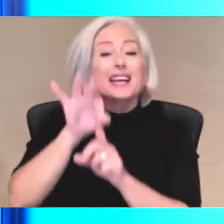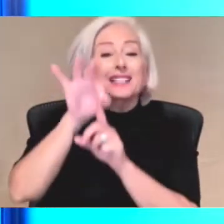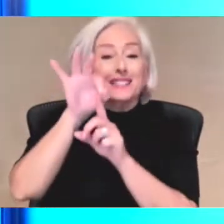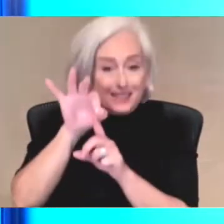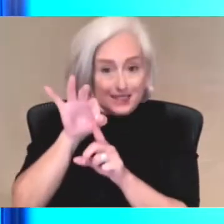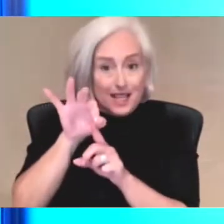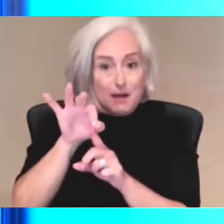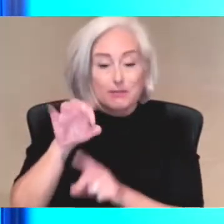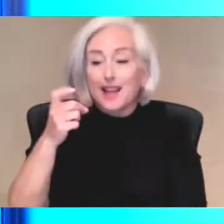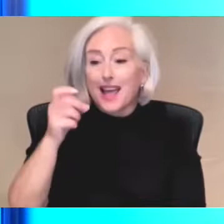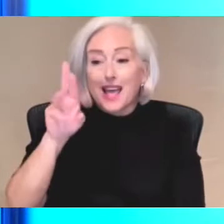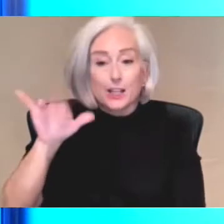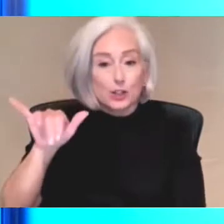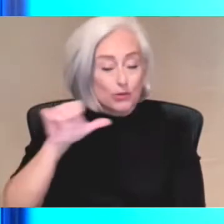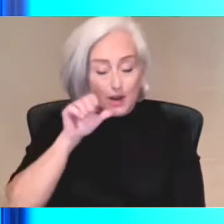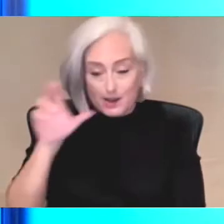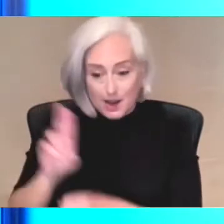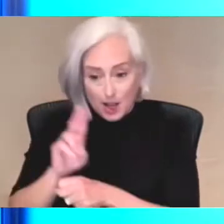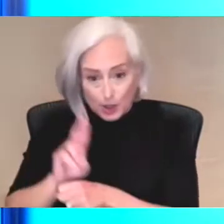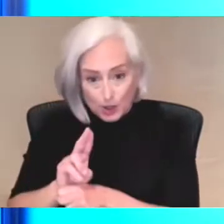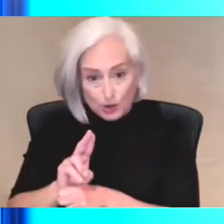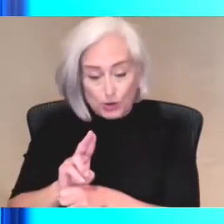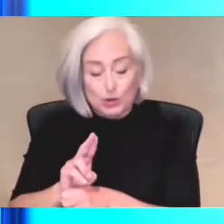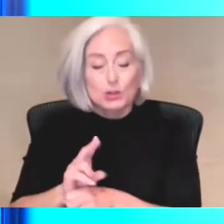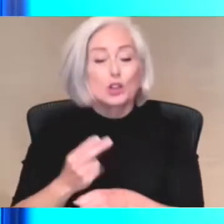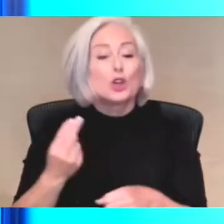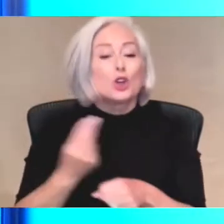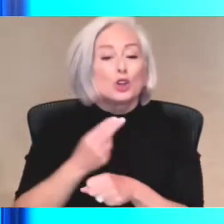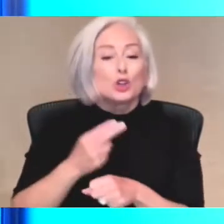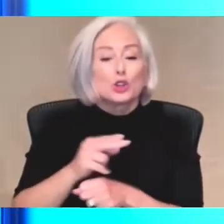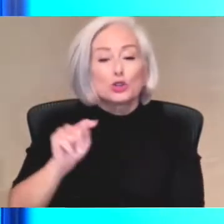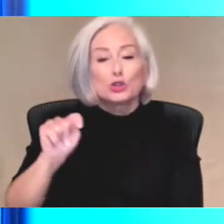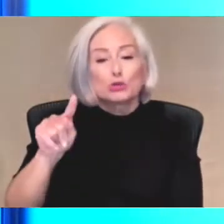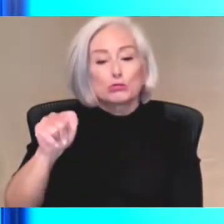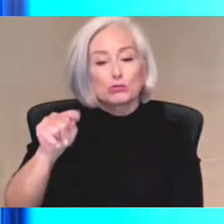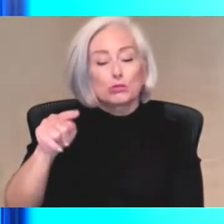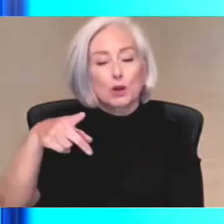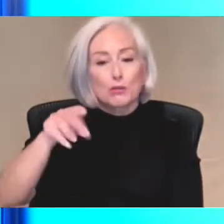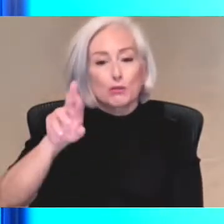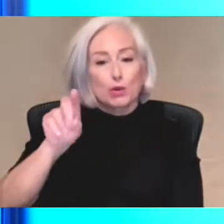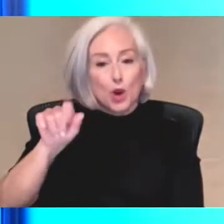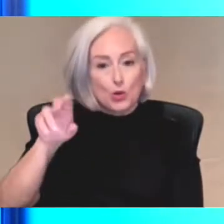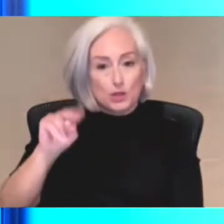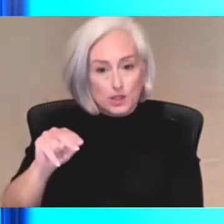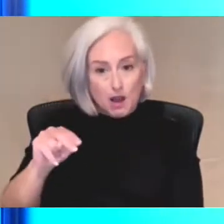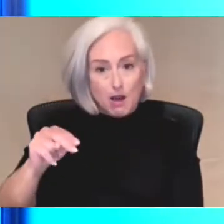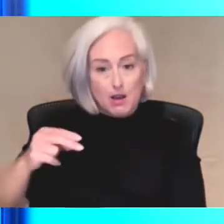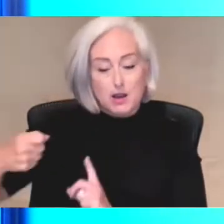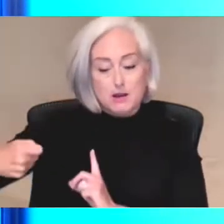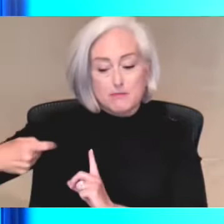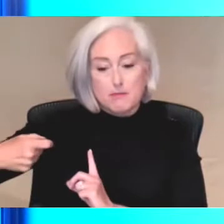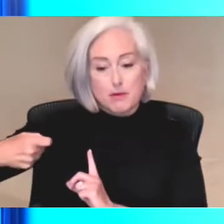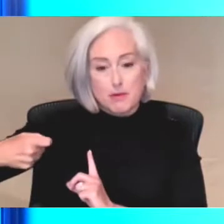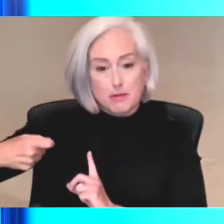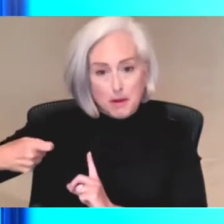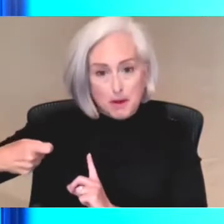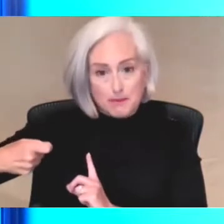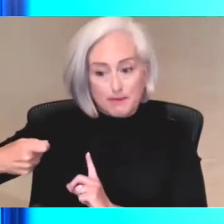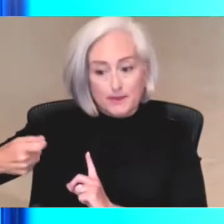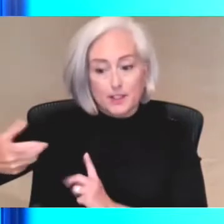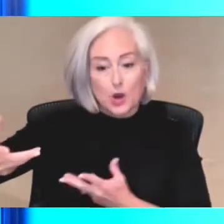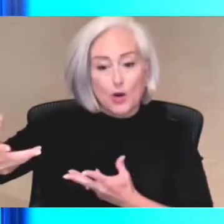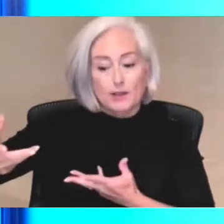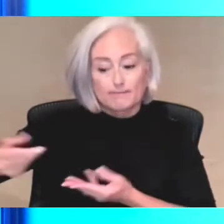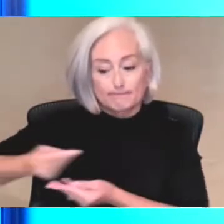are particles. And they have mass and charge, and so they interact with tissues in a very different manner than